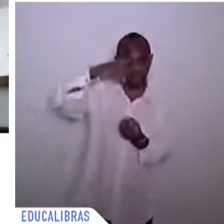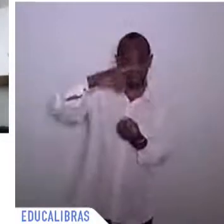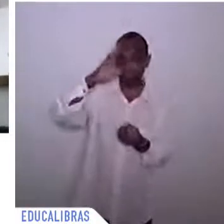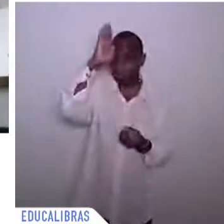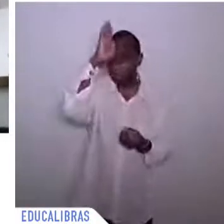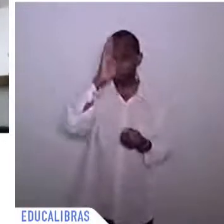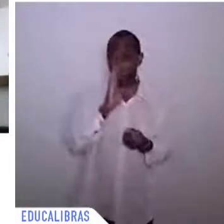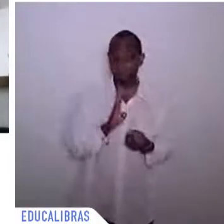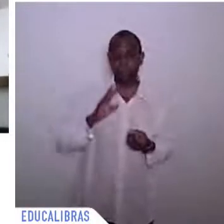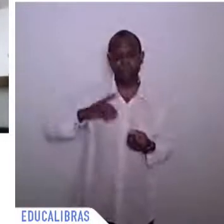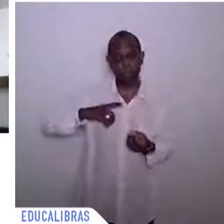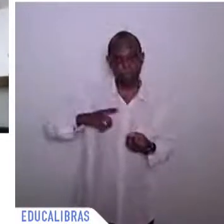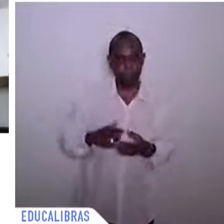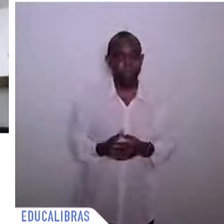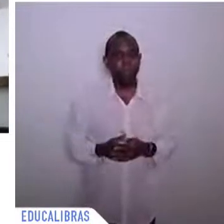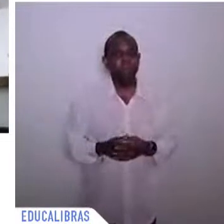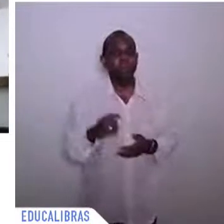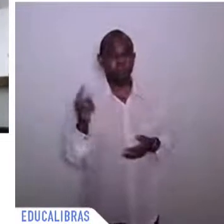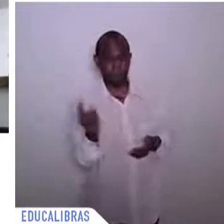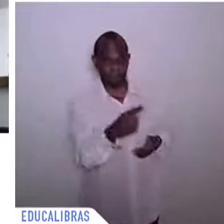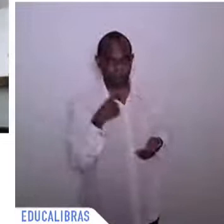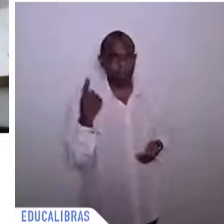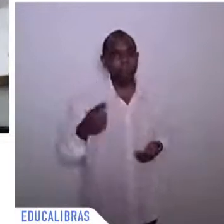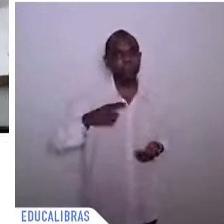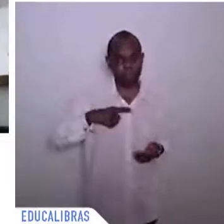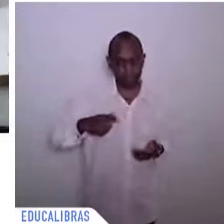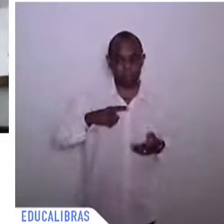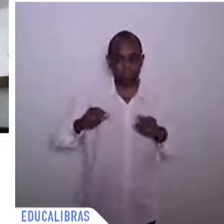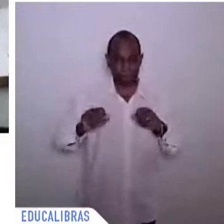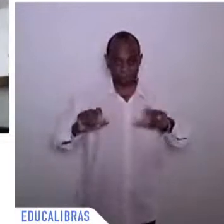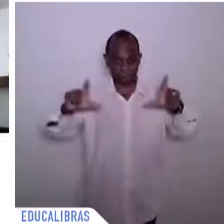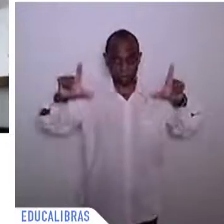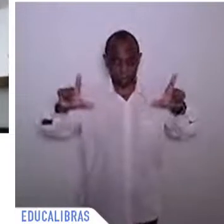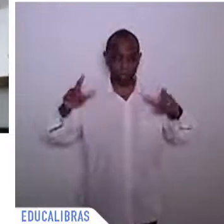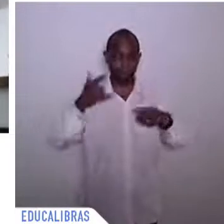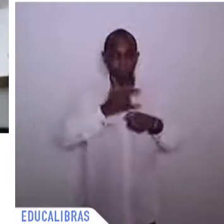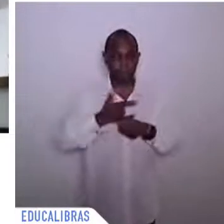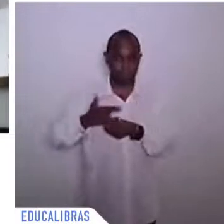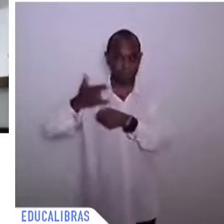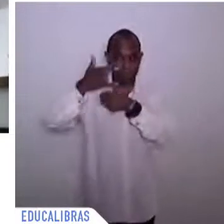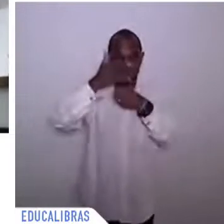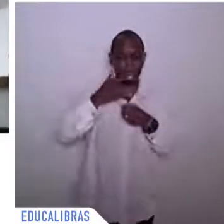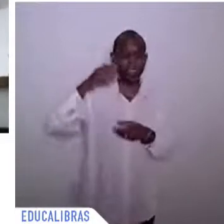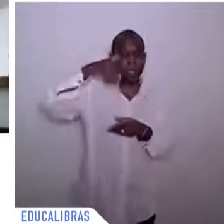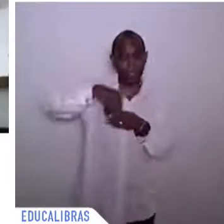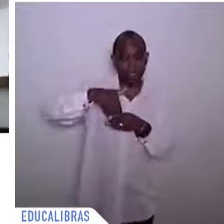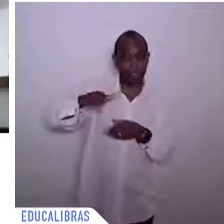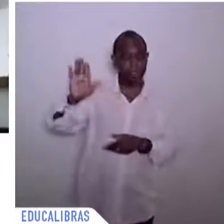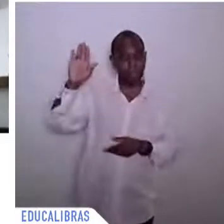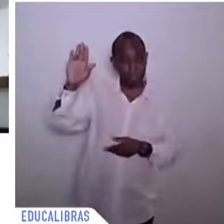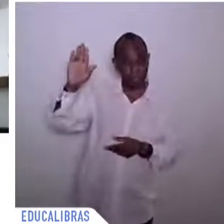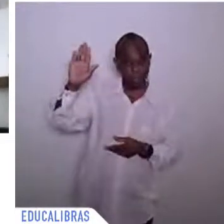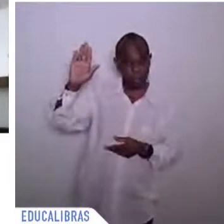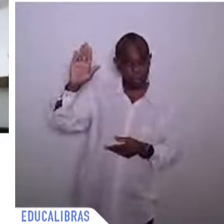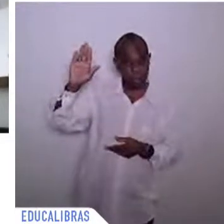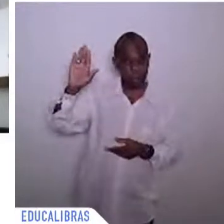to choose representatives who place this objective as the guiding principle of our public policies.